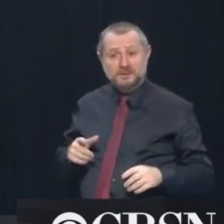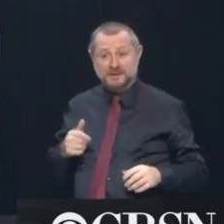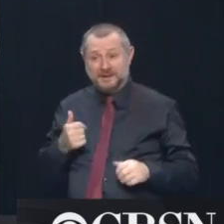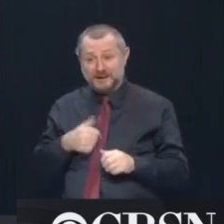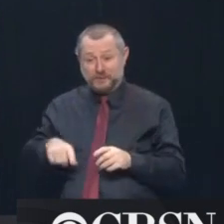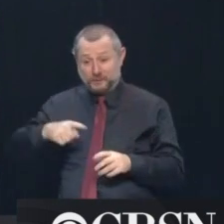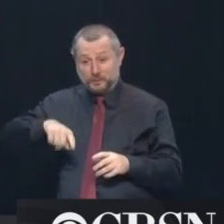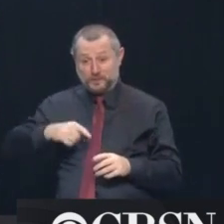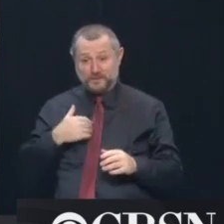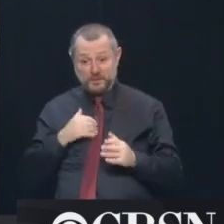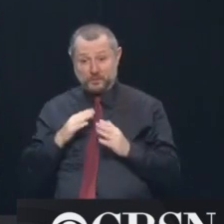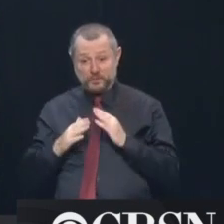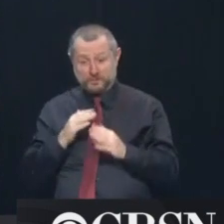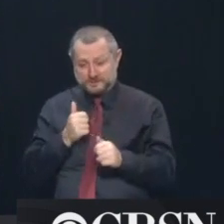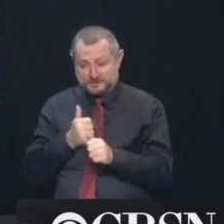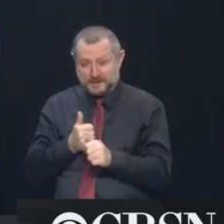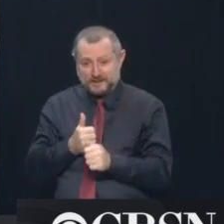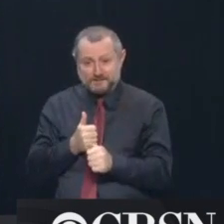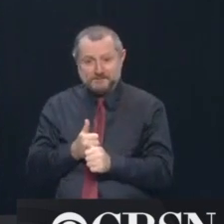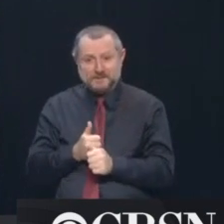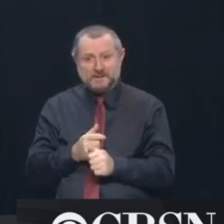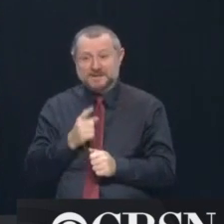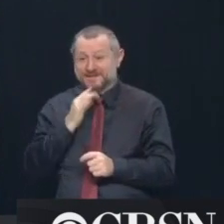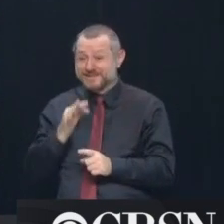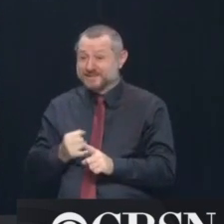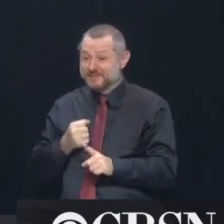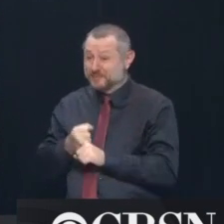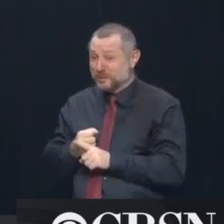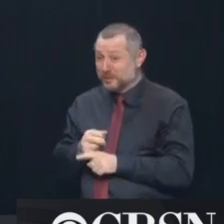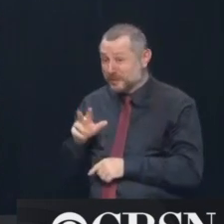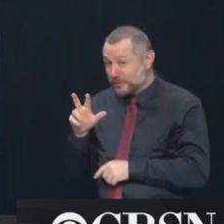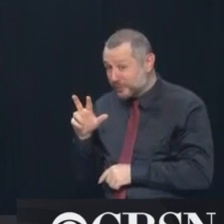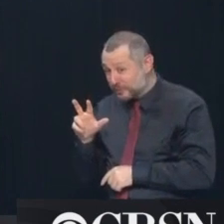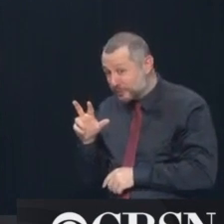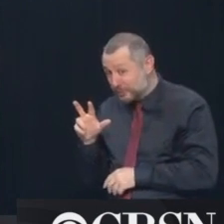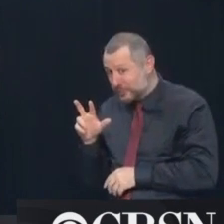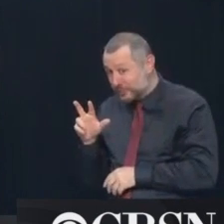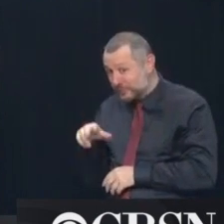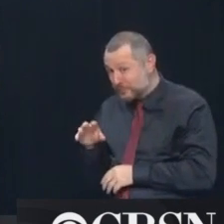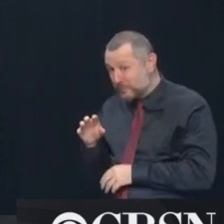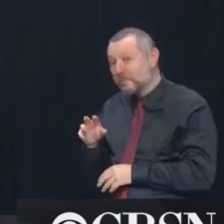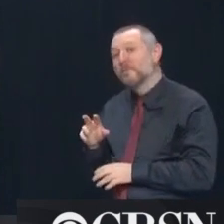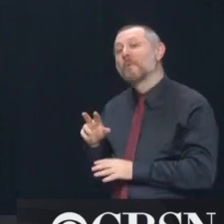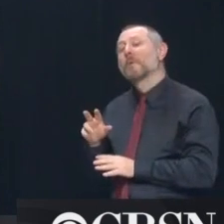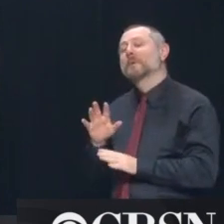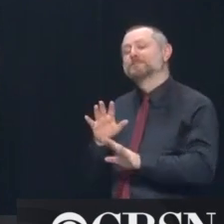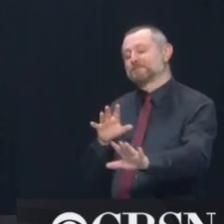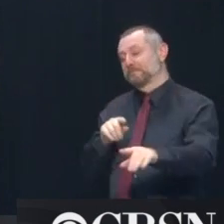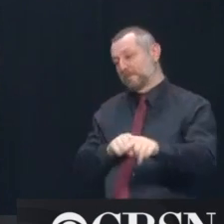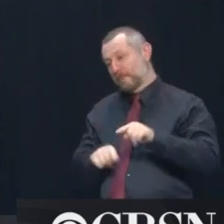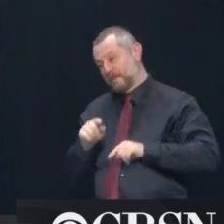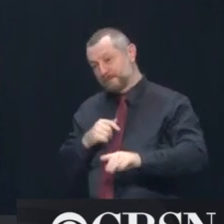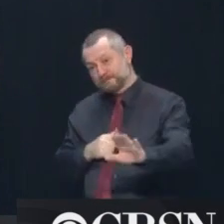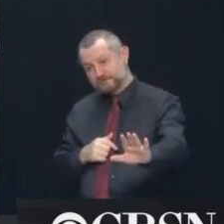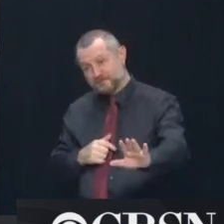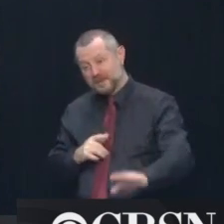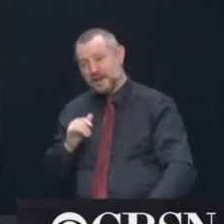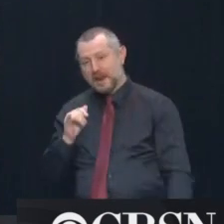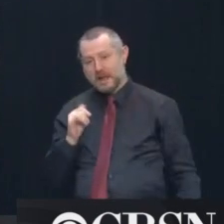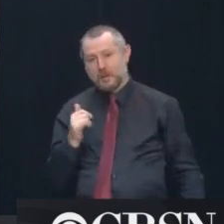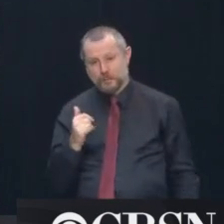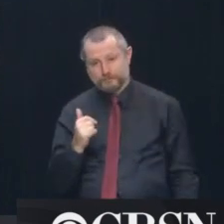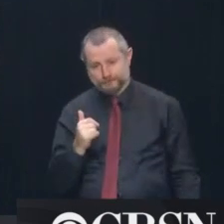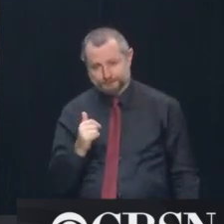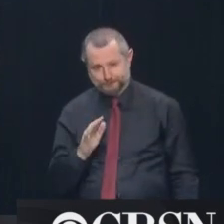neighborhoods hits 3. Well, first it hits yellow zone,